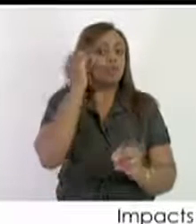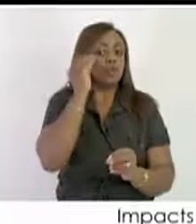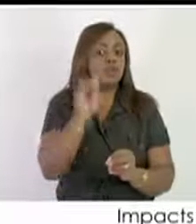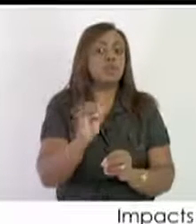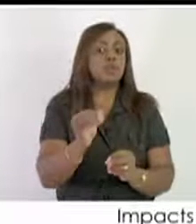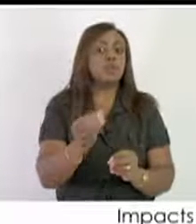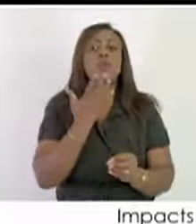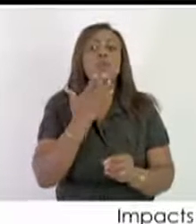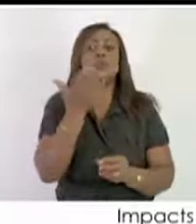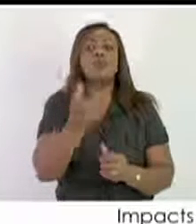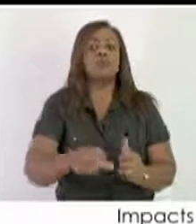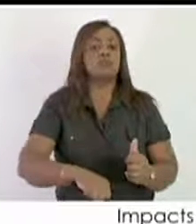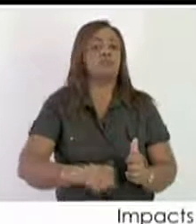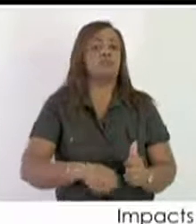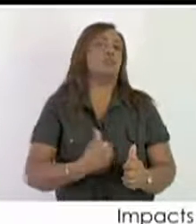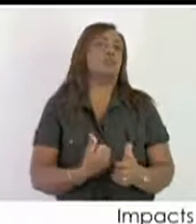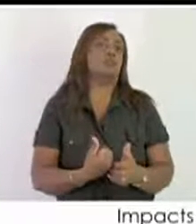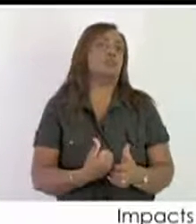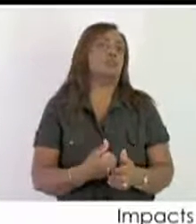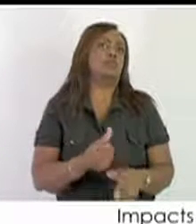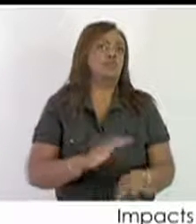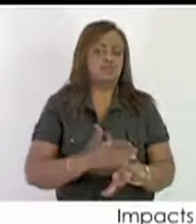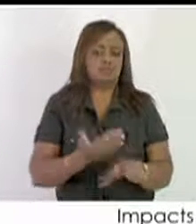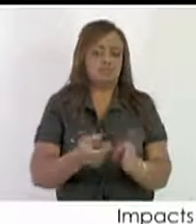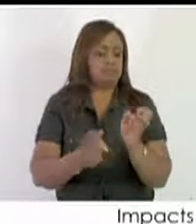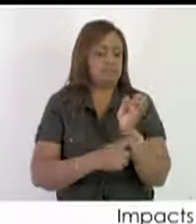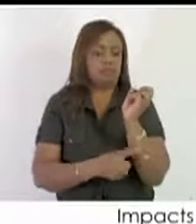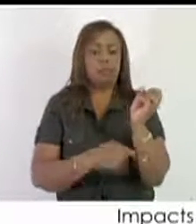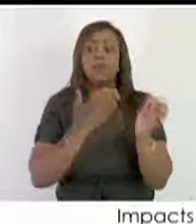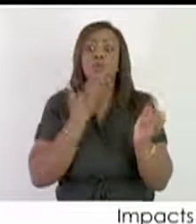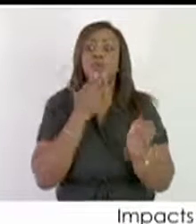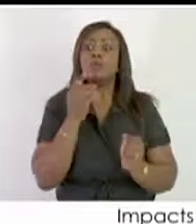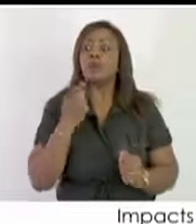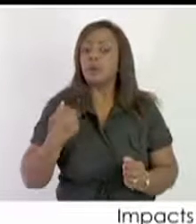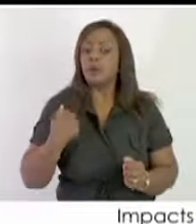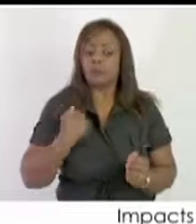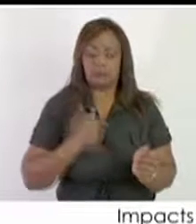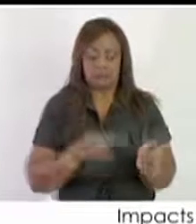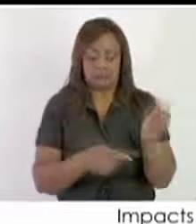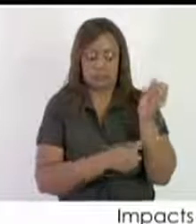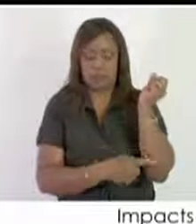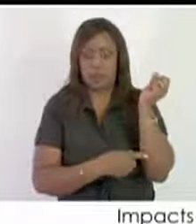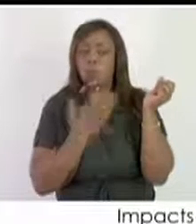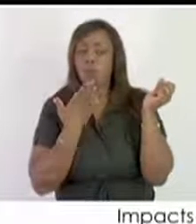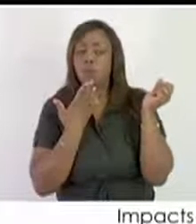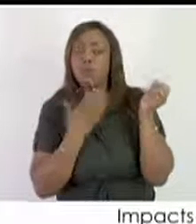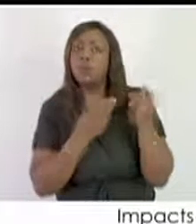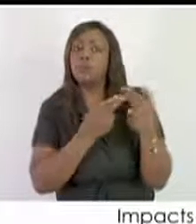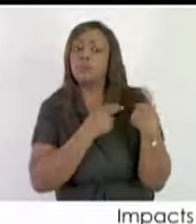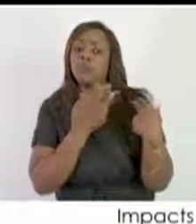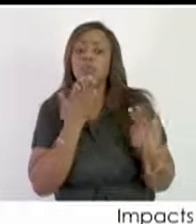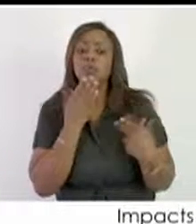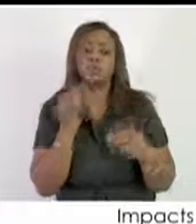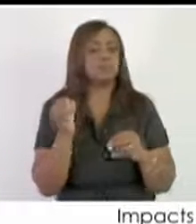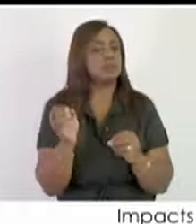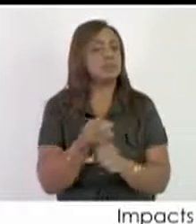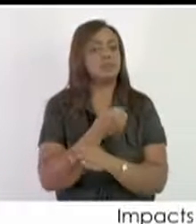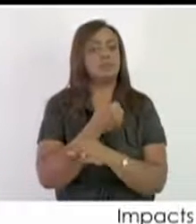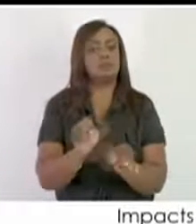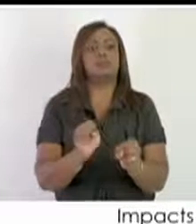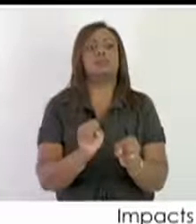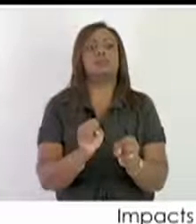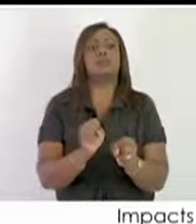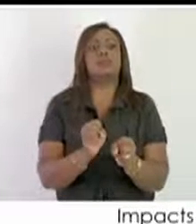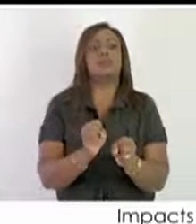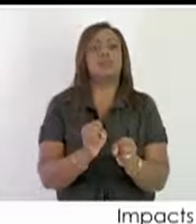you having sexual intercourse with five different kind of people. It will be so difficult to tell each one to put